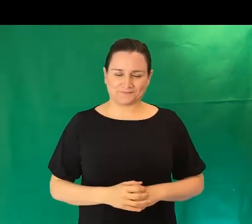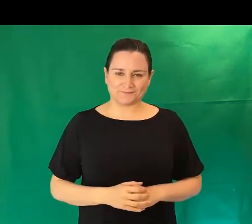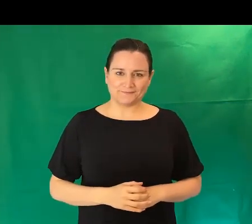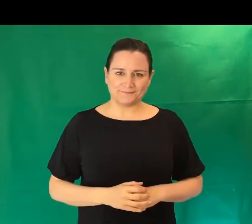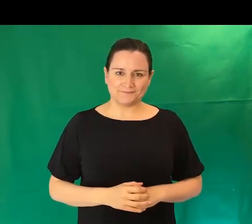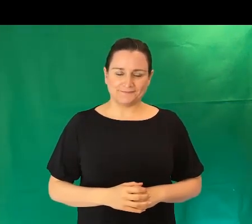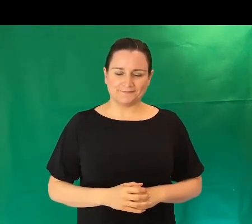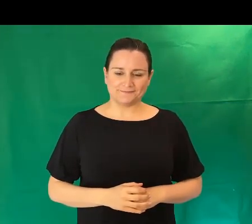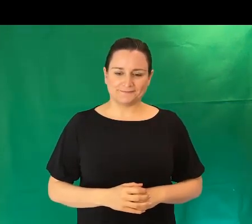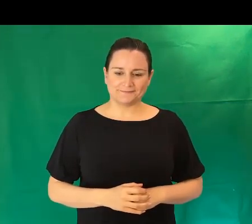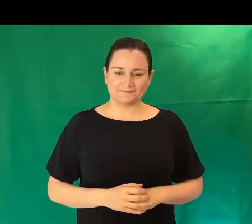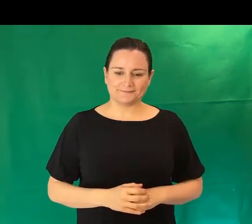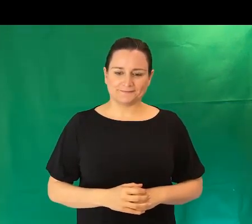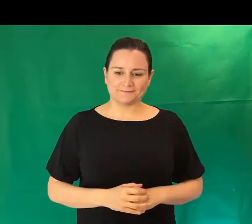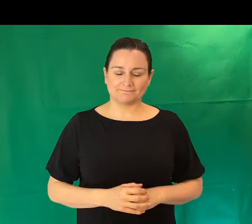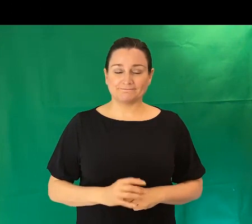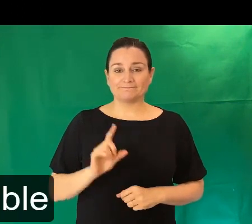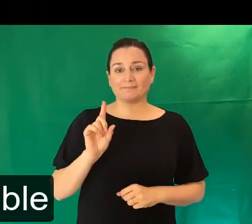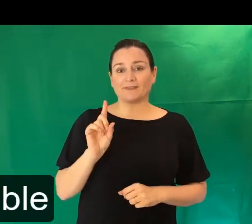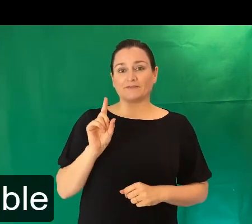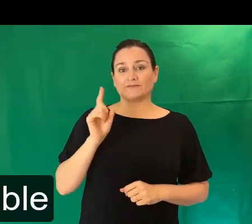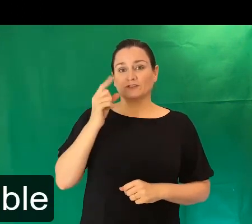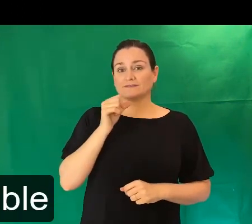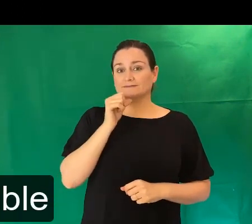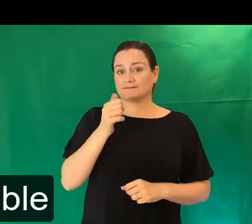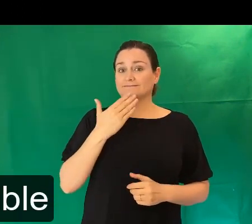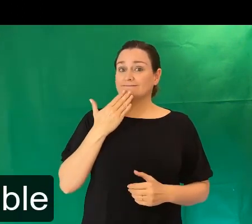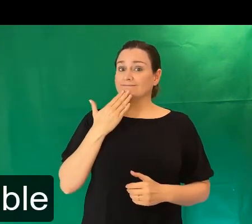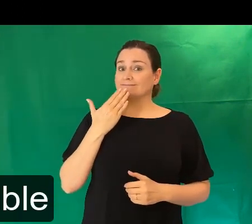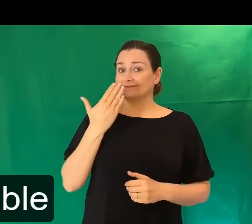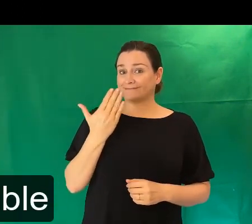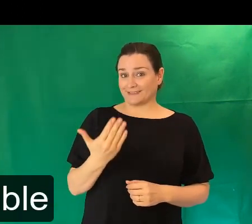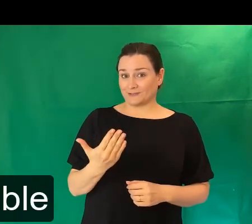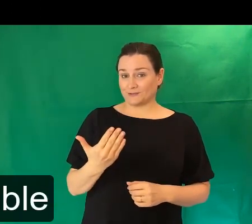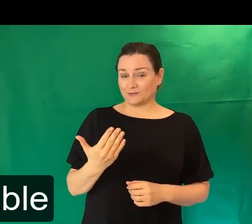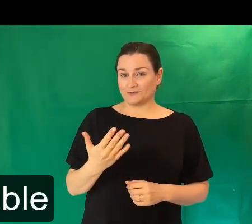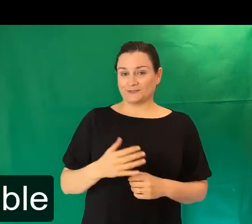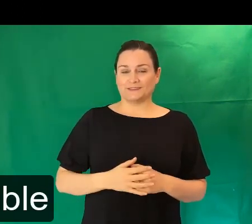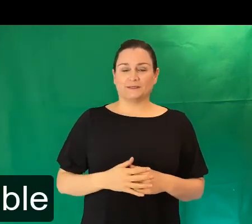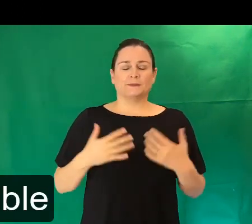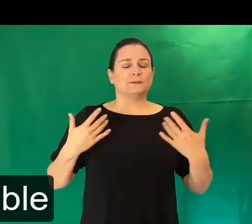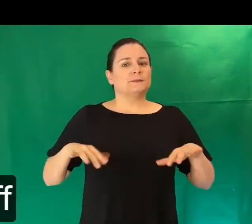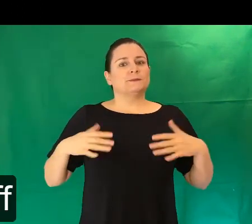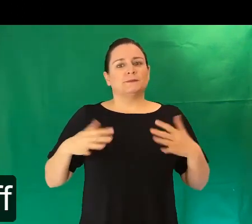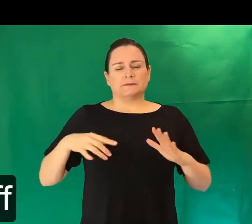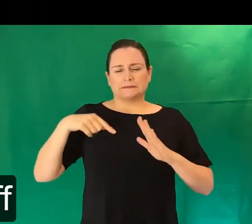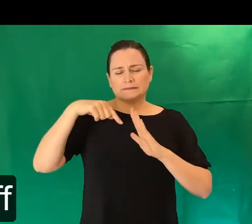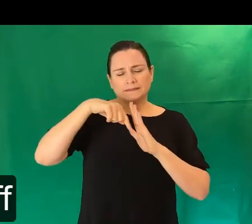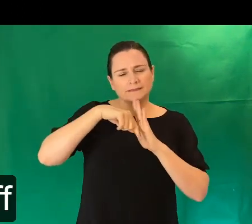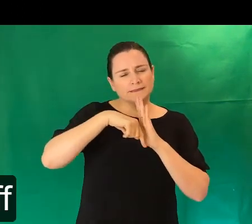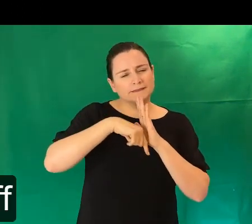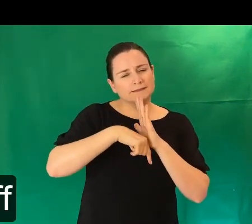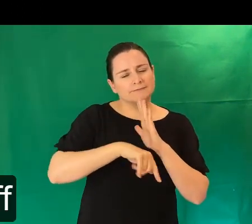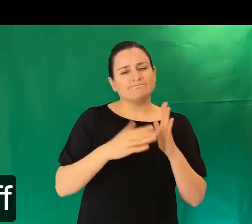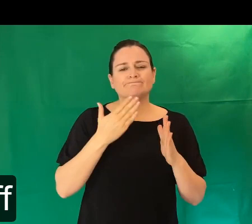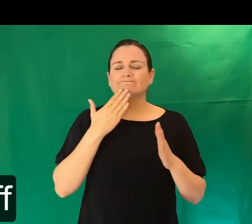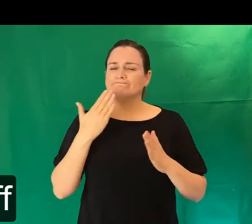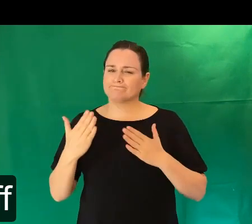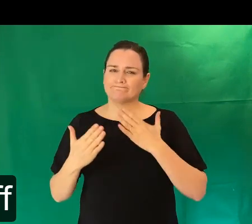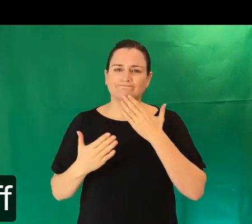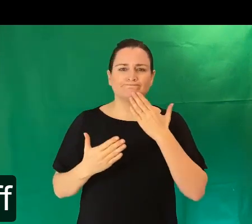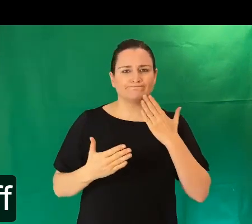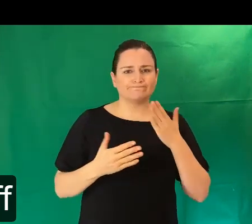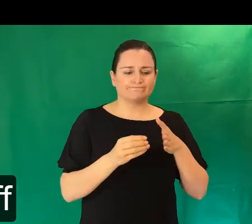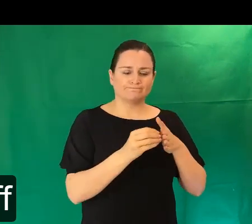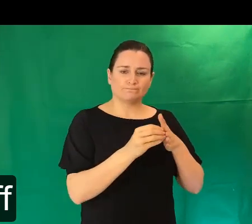First of all, I'd like to make some acknowledgements. I have incredible gratitude for all